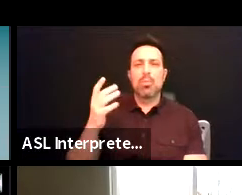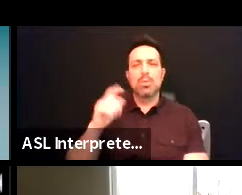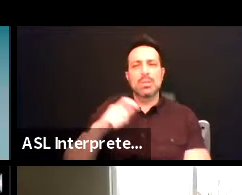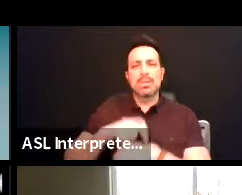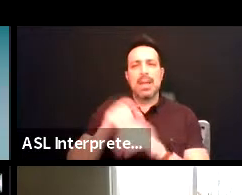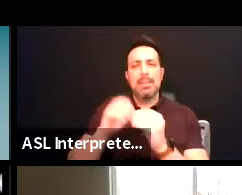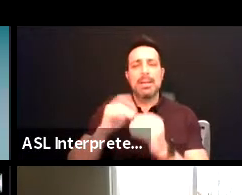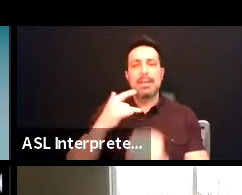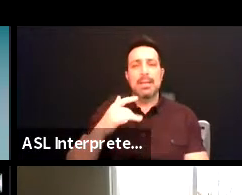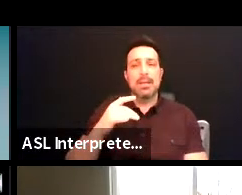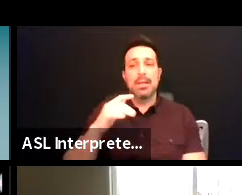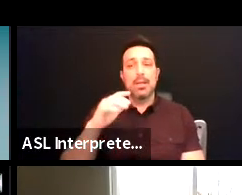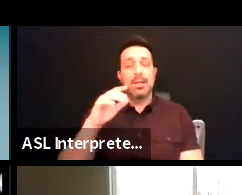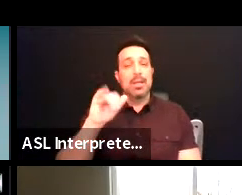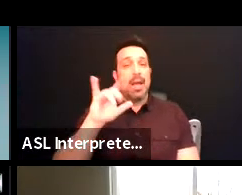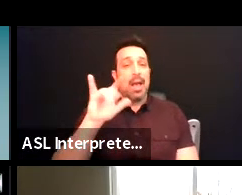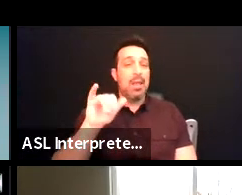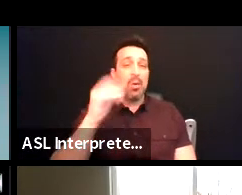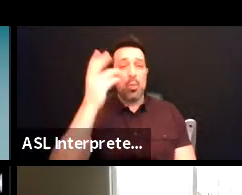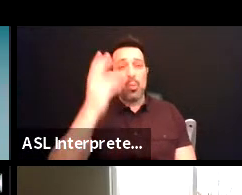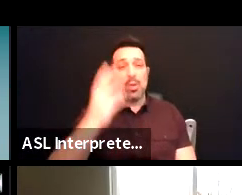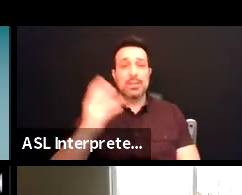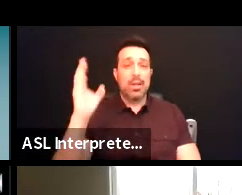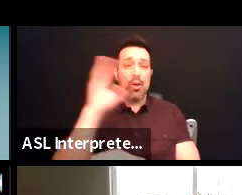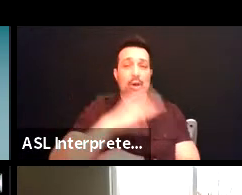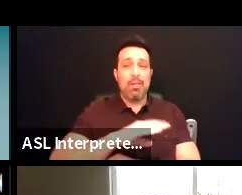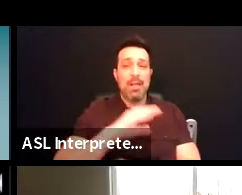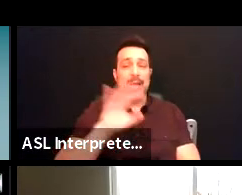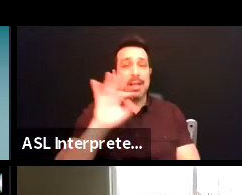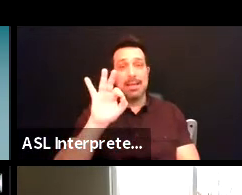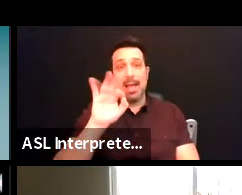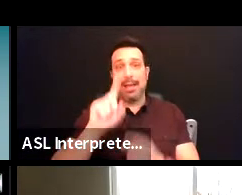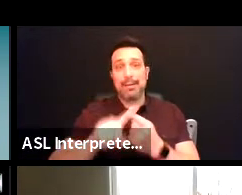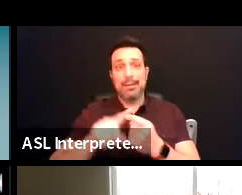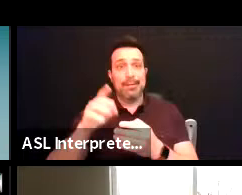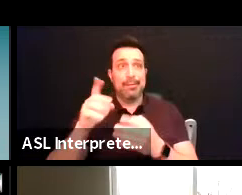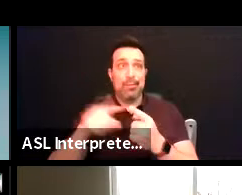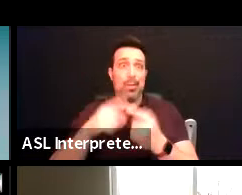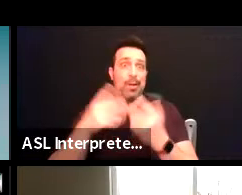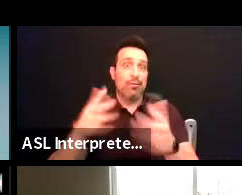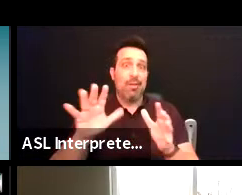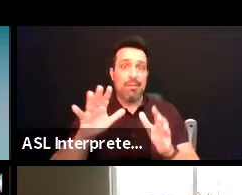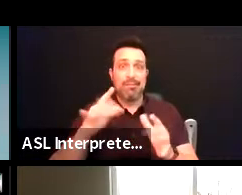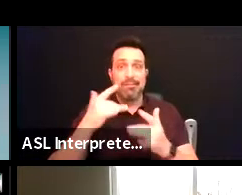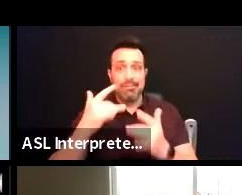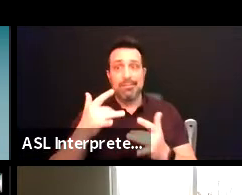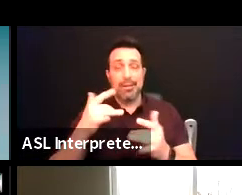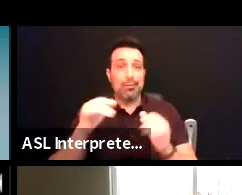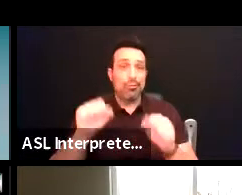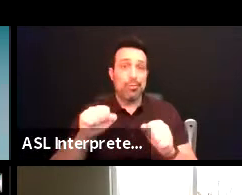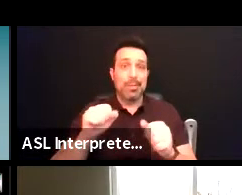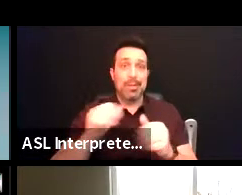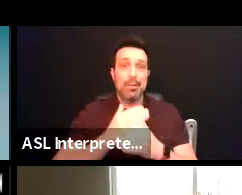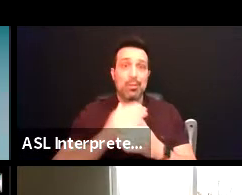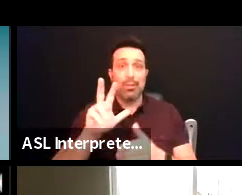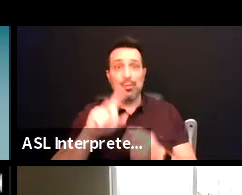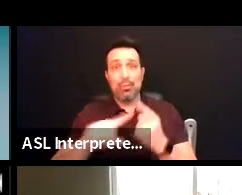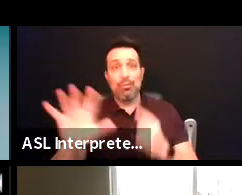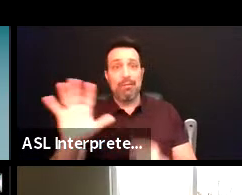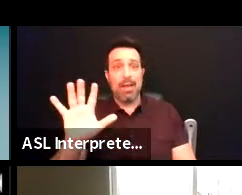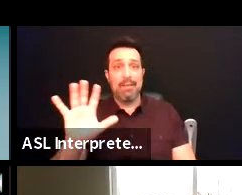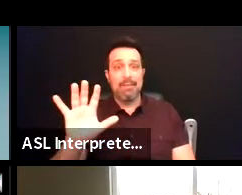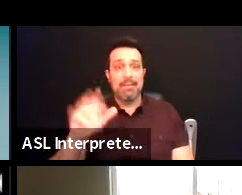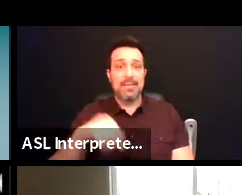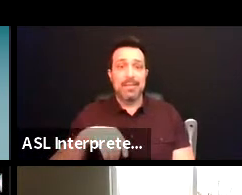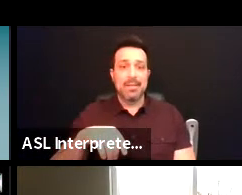usually? Wednesdays all day is like 9 to whenever they're done, which is like, could be anywhere between 3 and 5. Okay. I